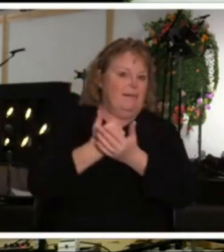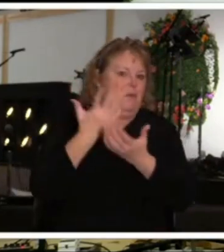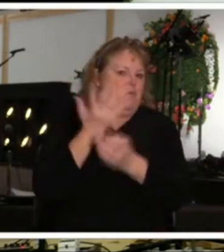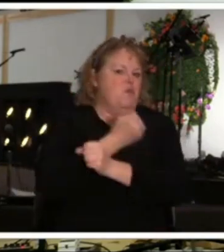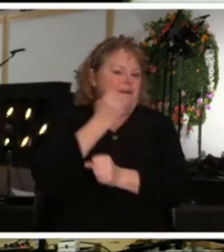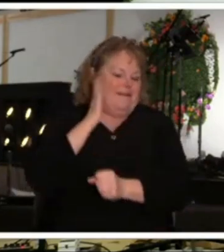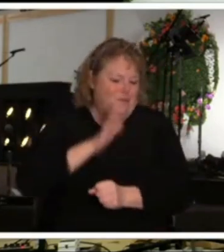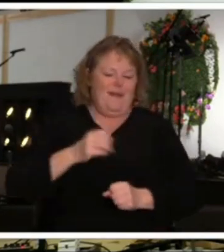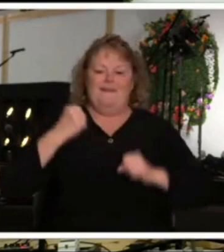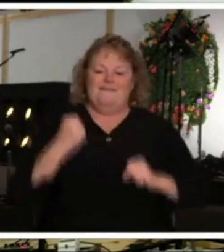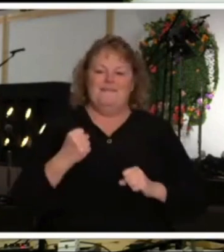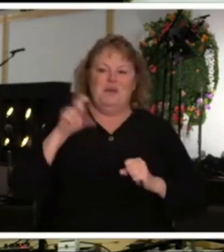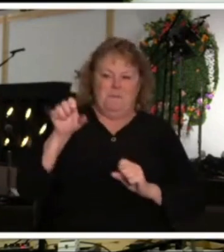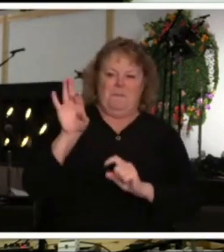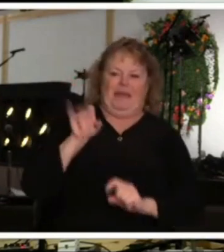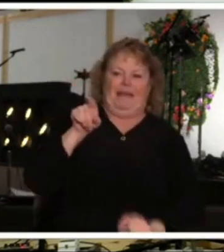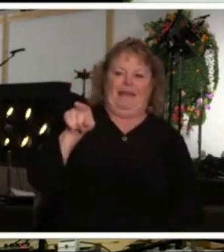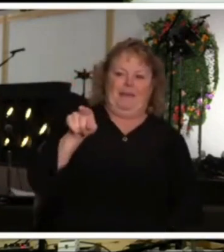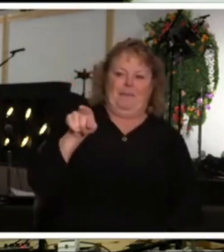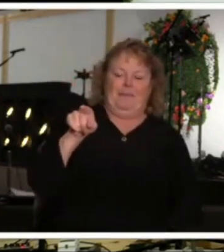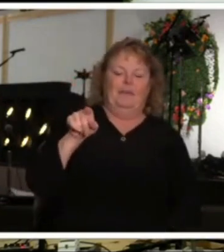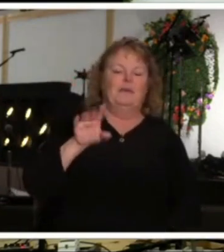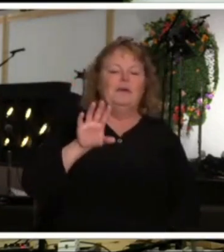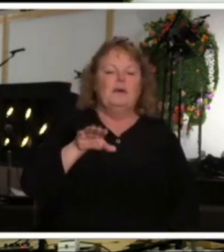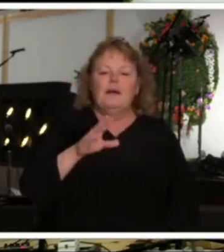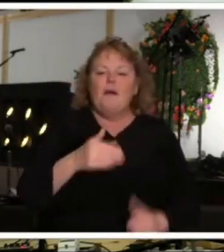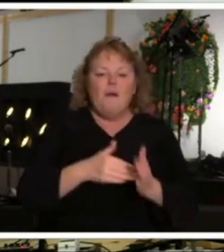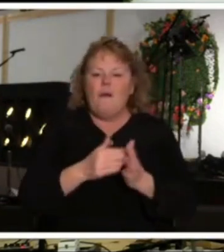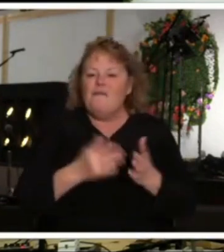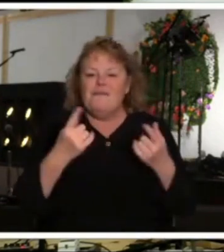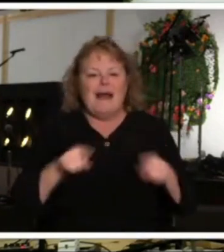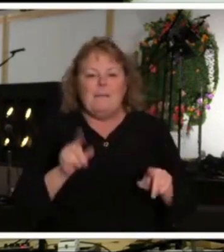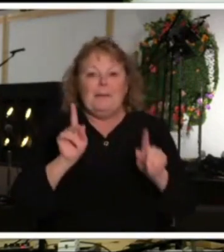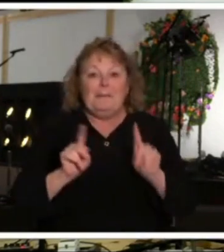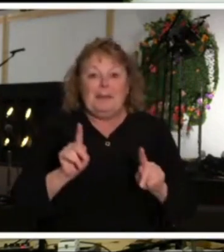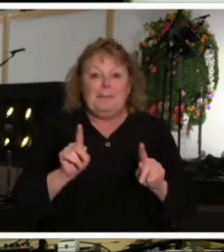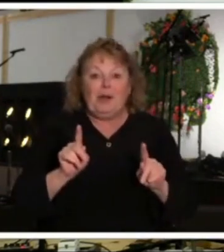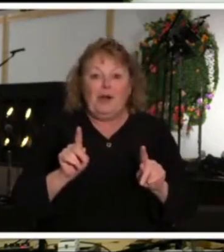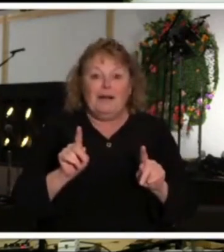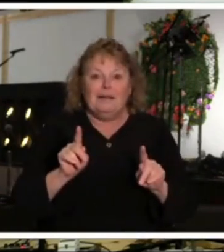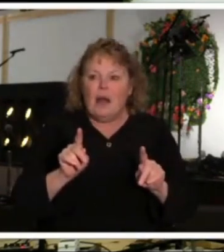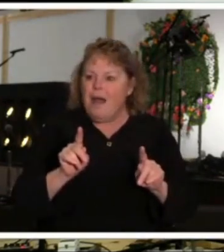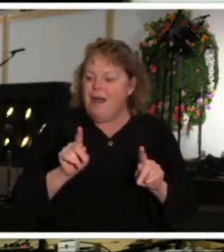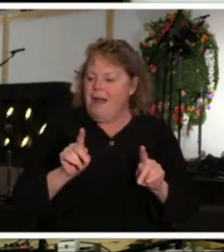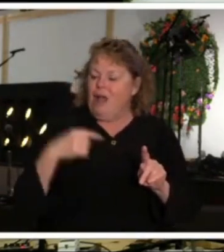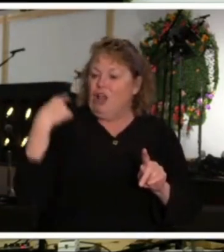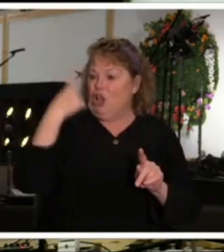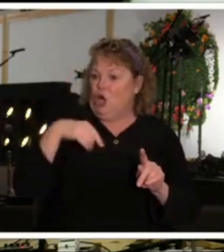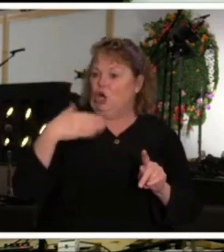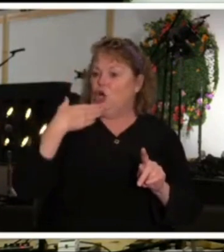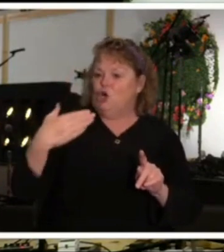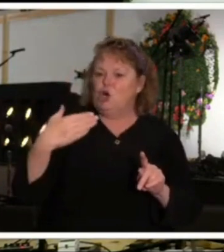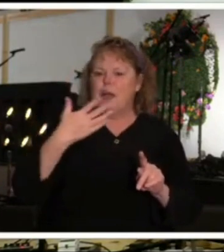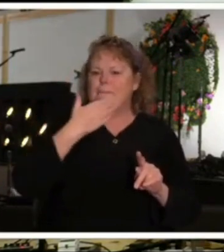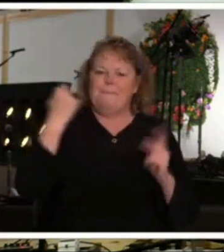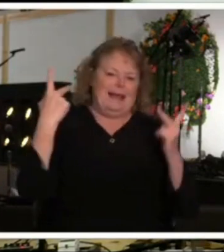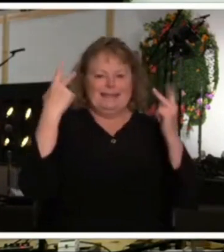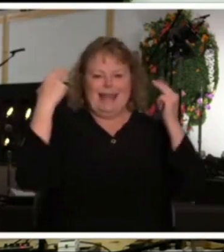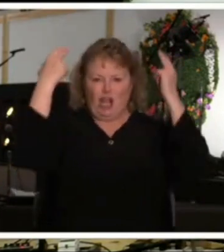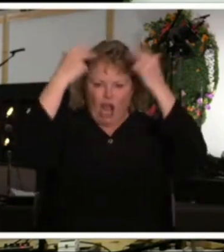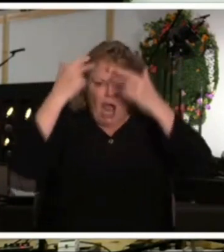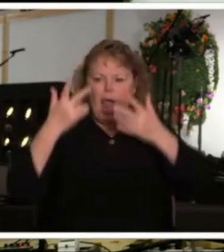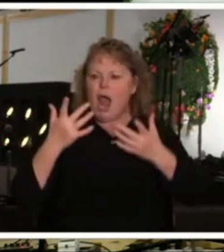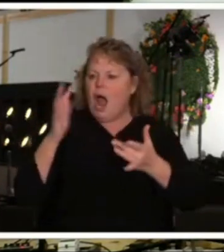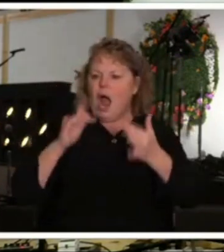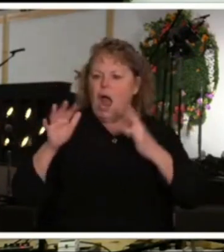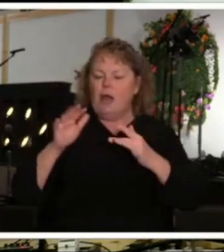do this and that. And so many times, the people who wore the best gear, had the nicest haircut, they come in, I'm making this judgment, they're